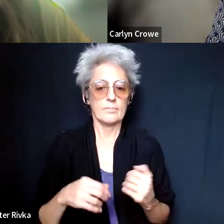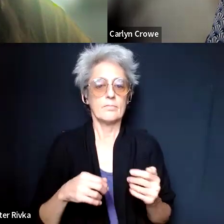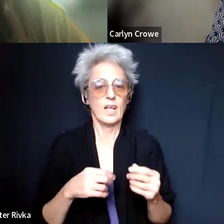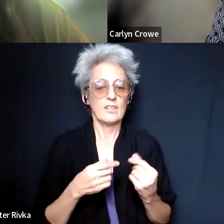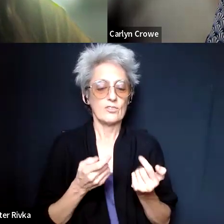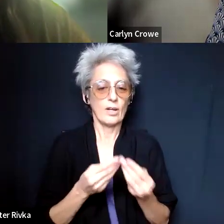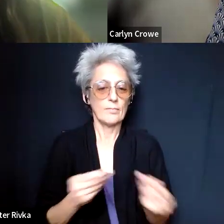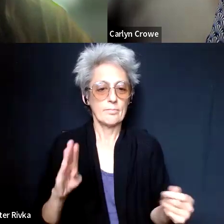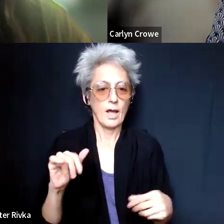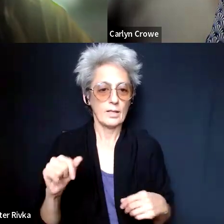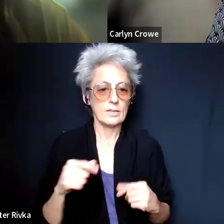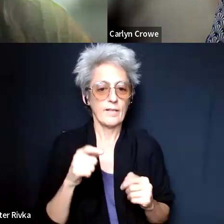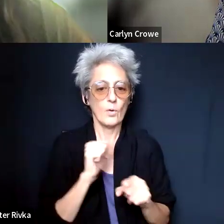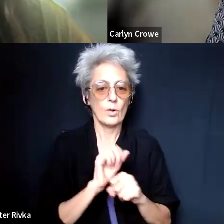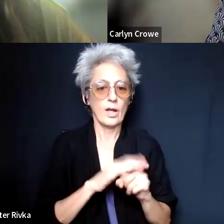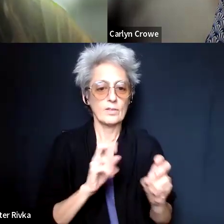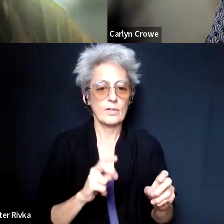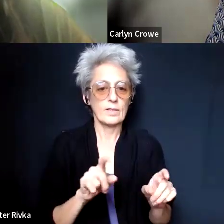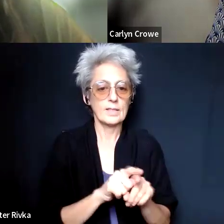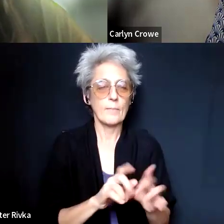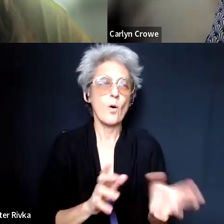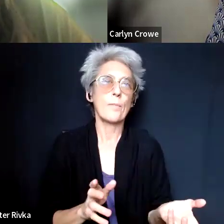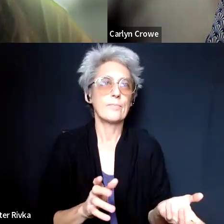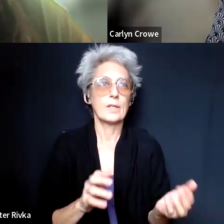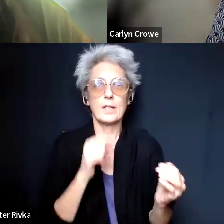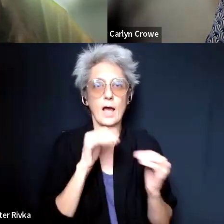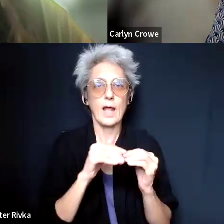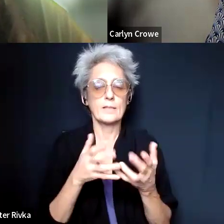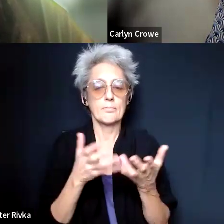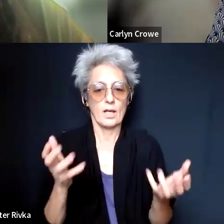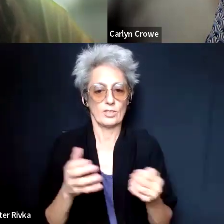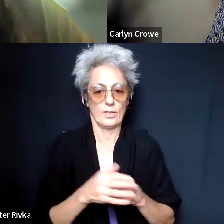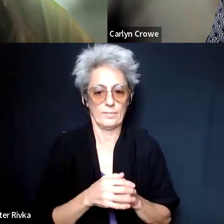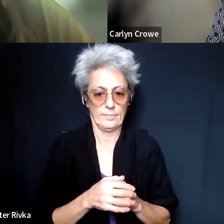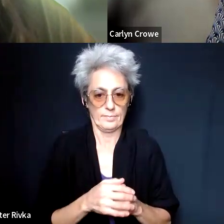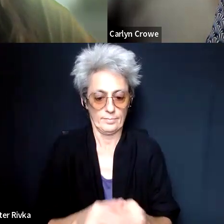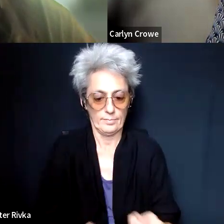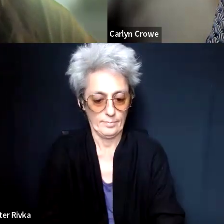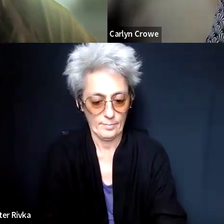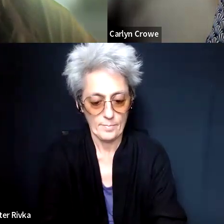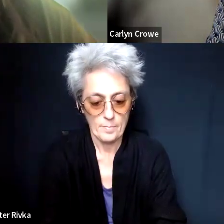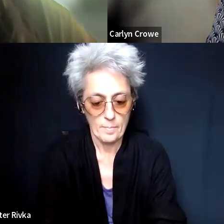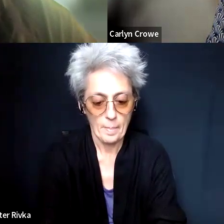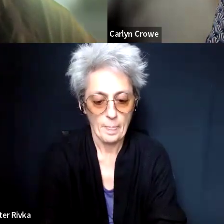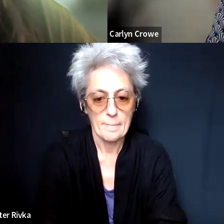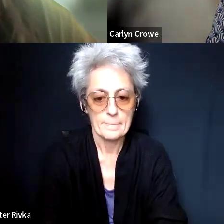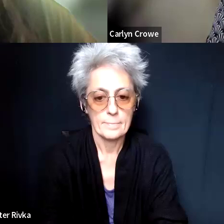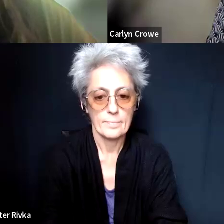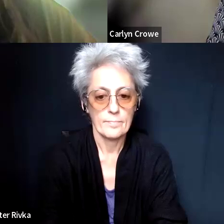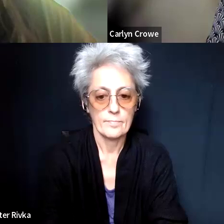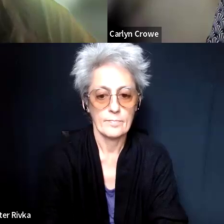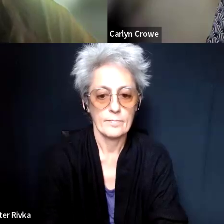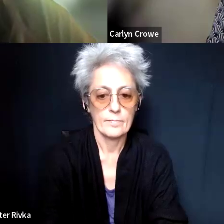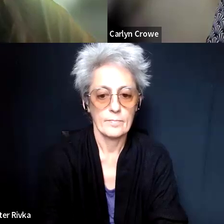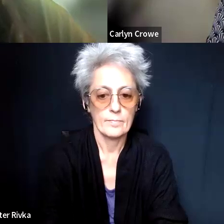the same or as much. I'm going to just put up my last slide because we just wanted to share